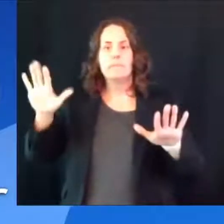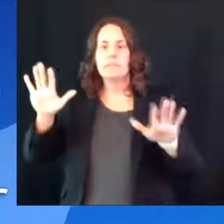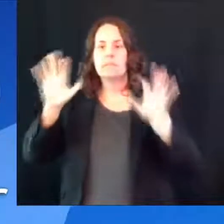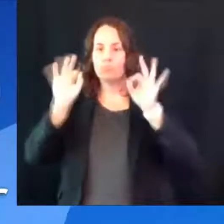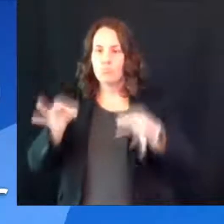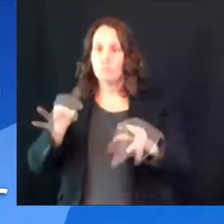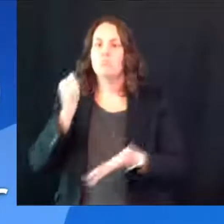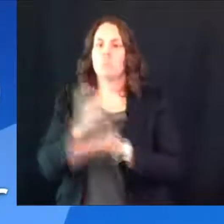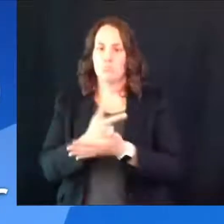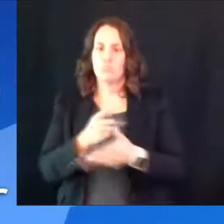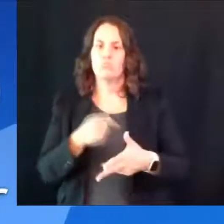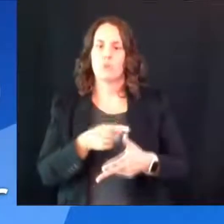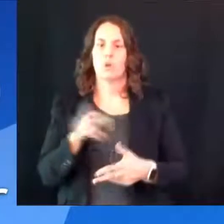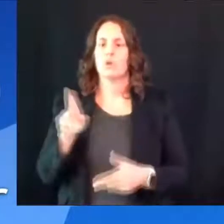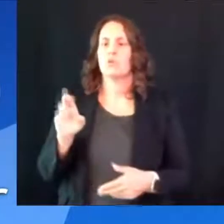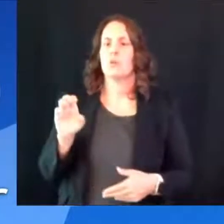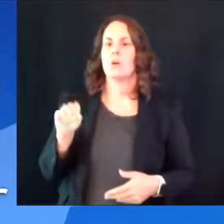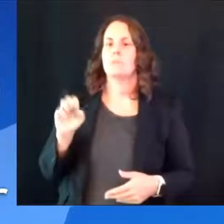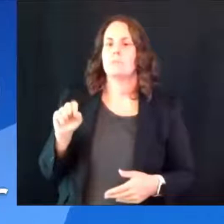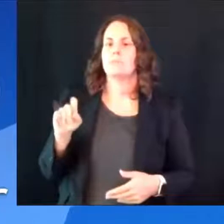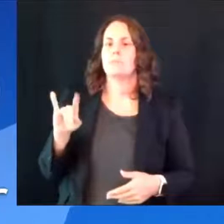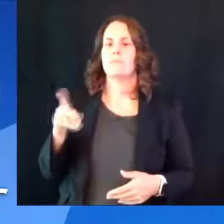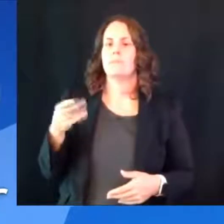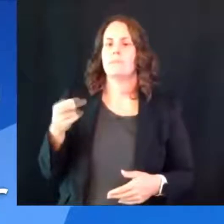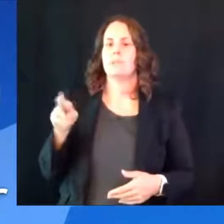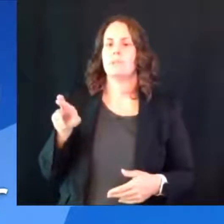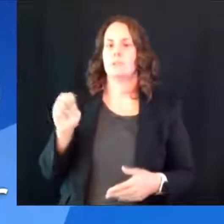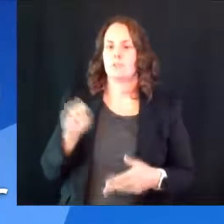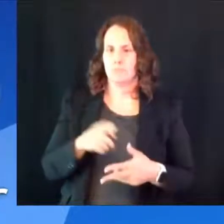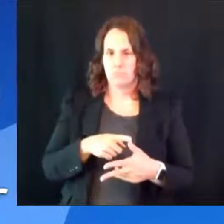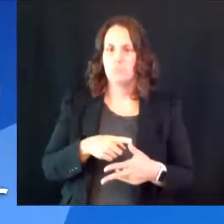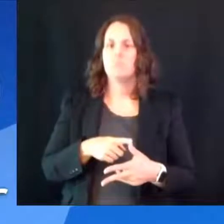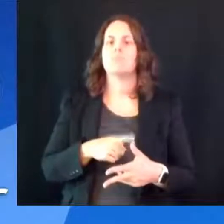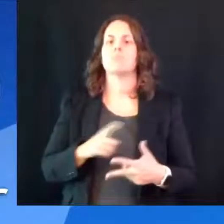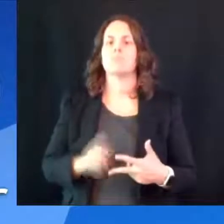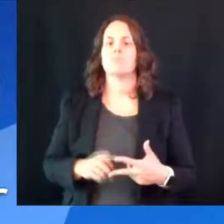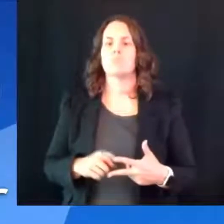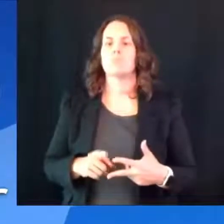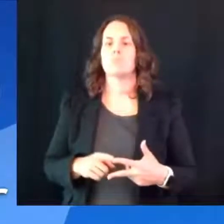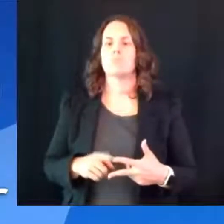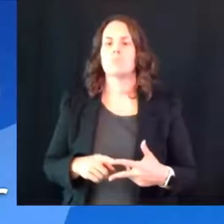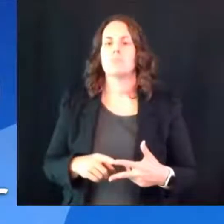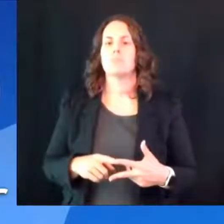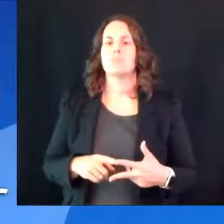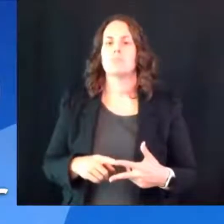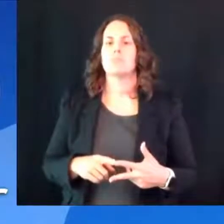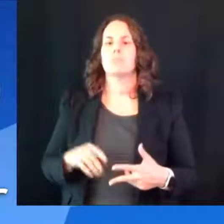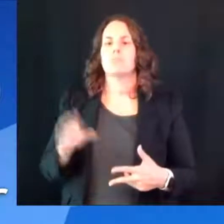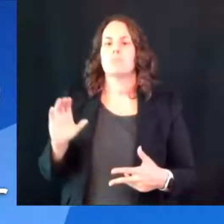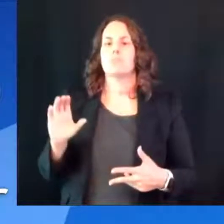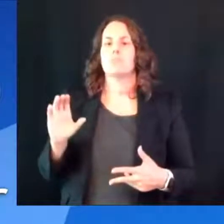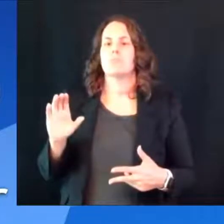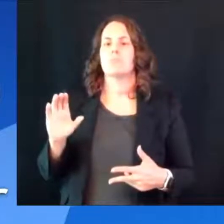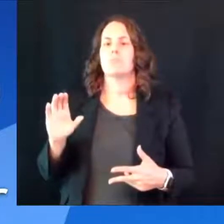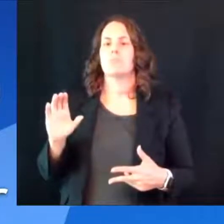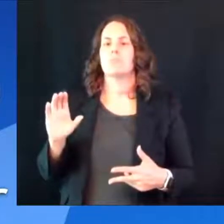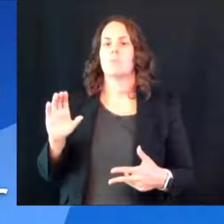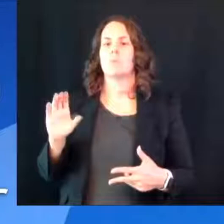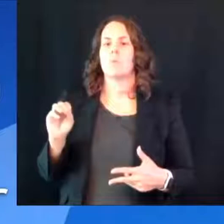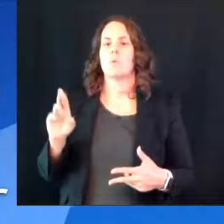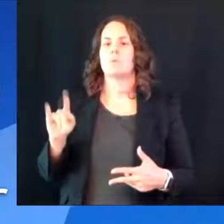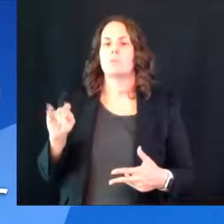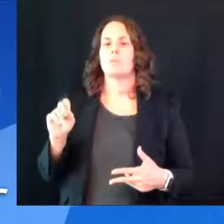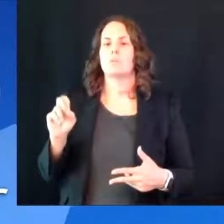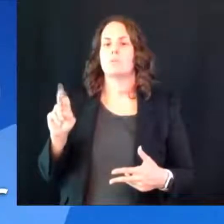a corticosteroid, which has been around for a very long time to reduce severe inflammation. And the third is convalescent